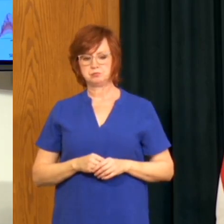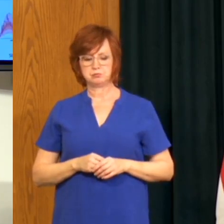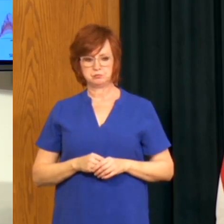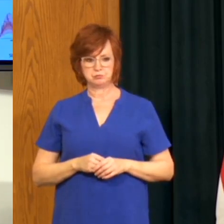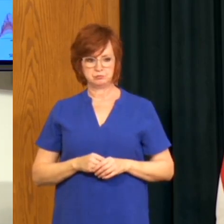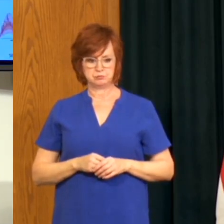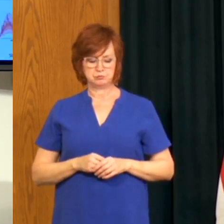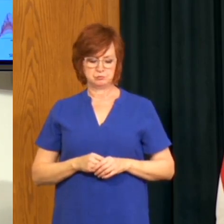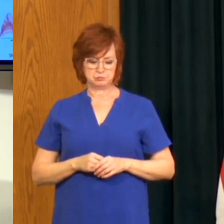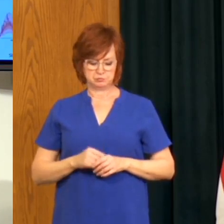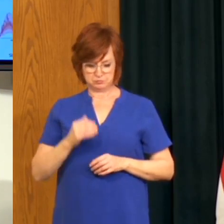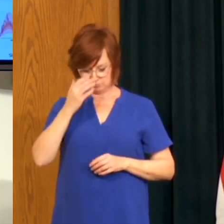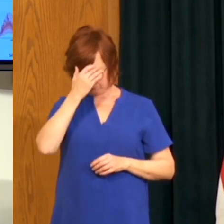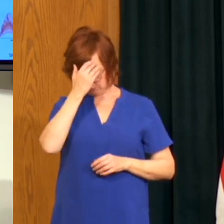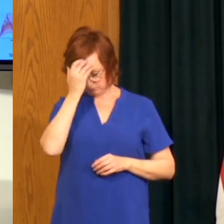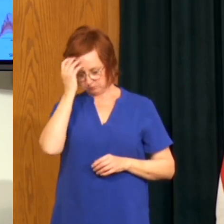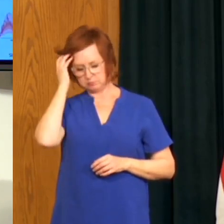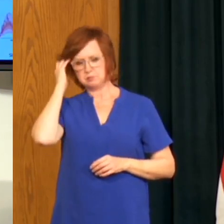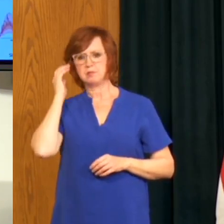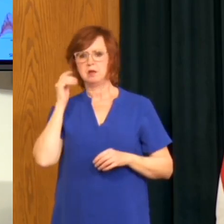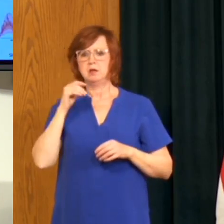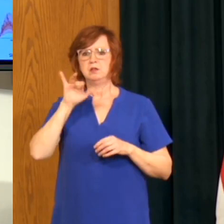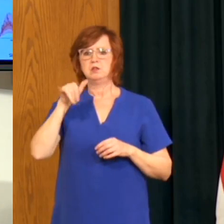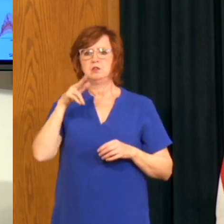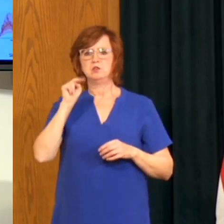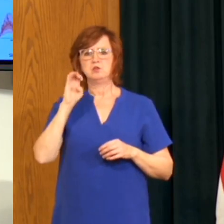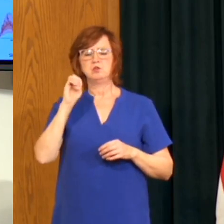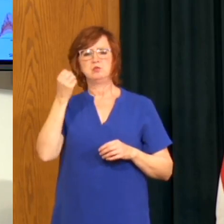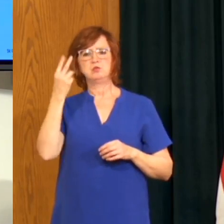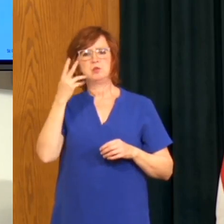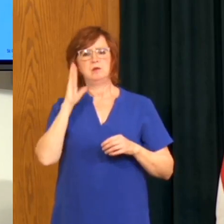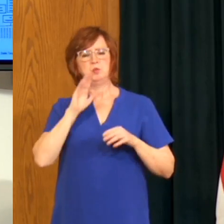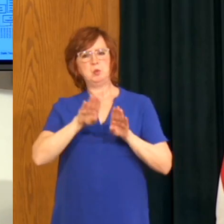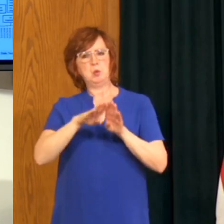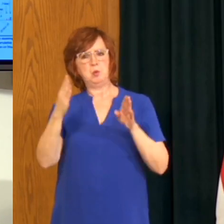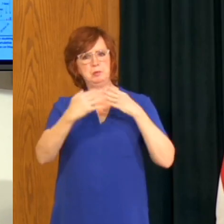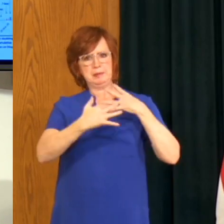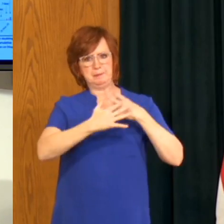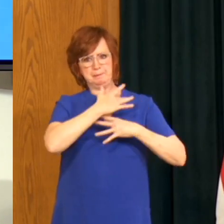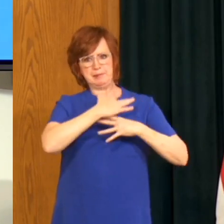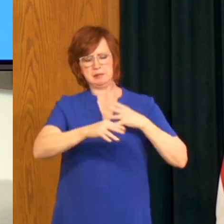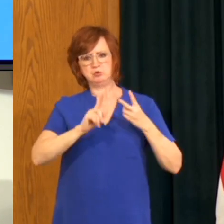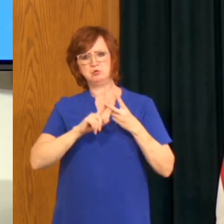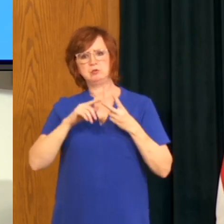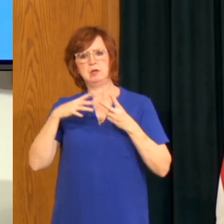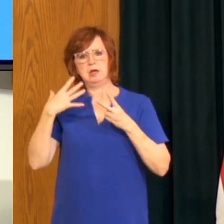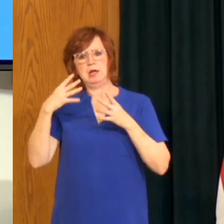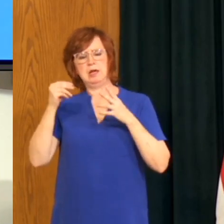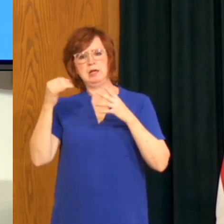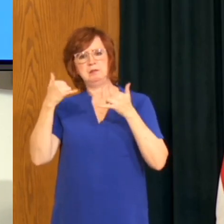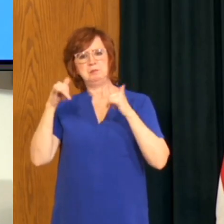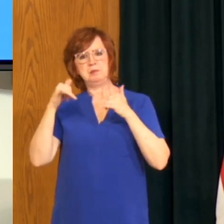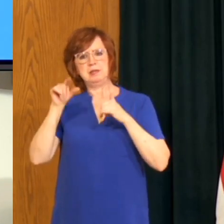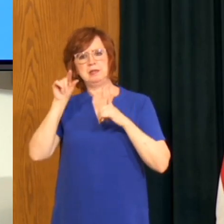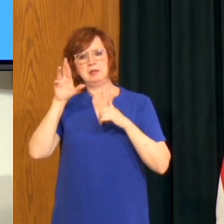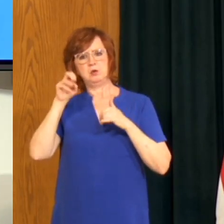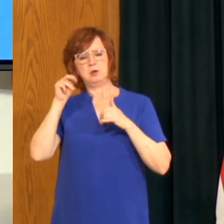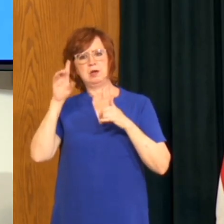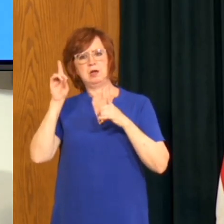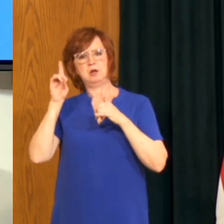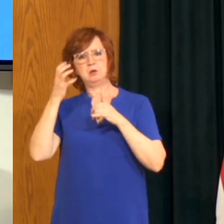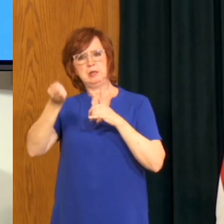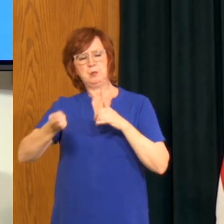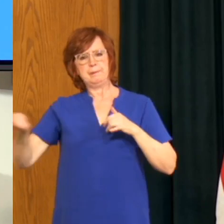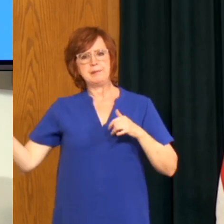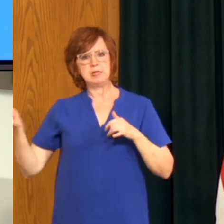guidelines are for playgrounds and beaches. And for example, will this mean that school playgrounds for the school divisions and city-owned